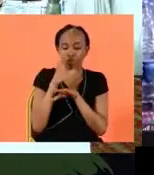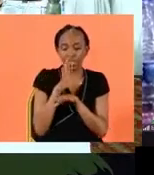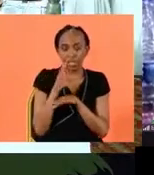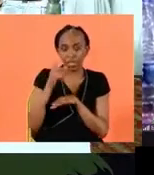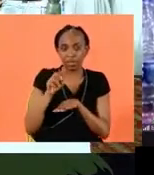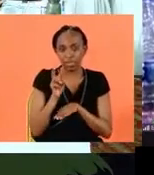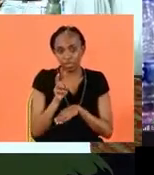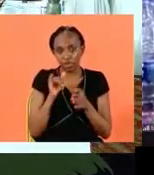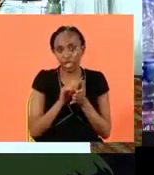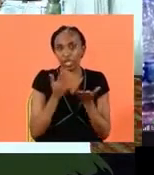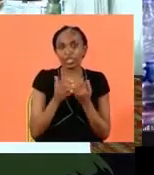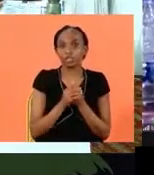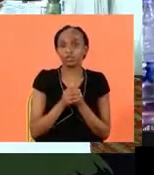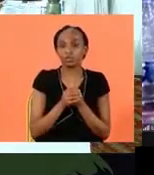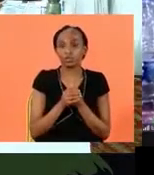we saw that